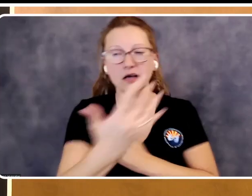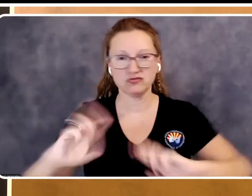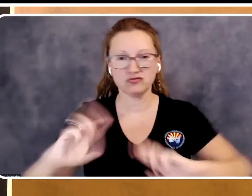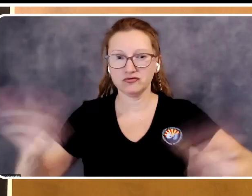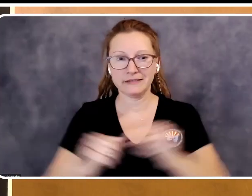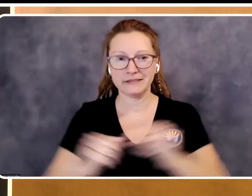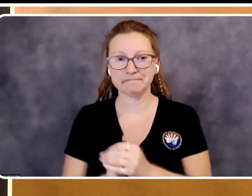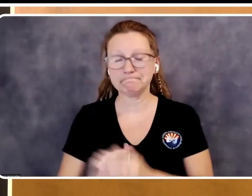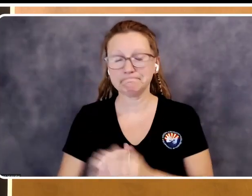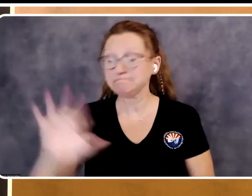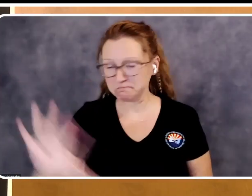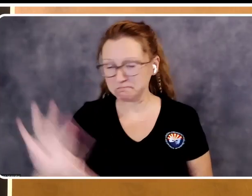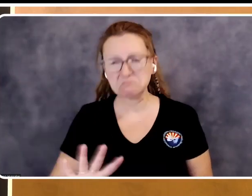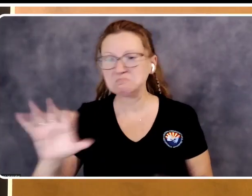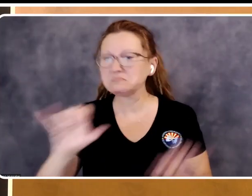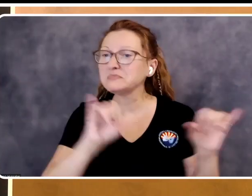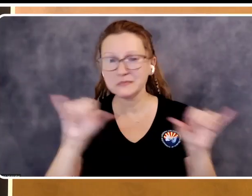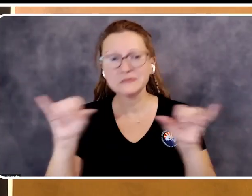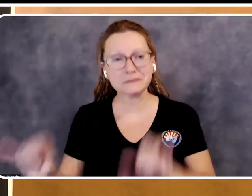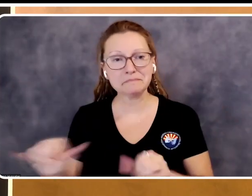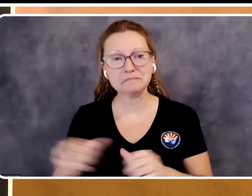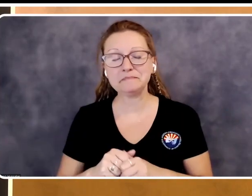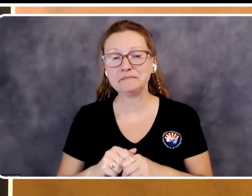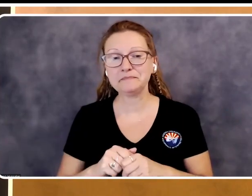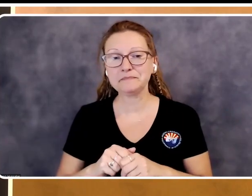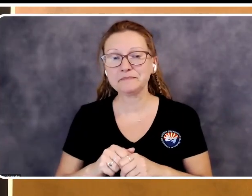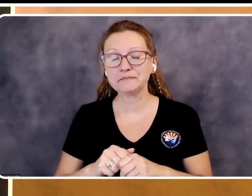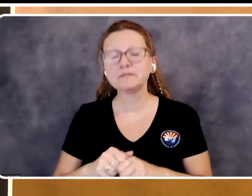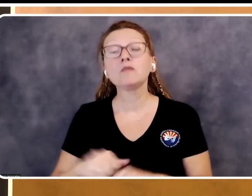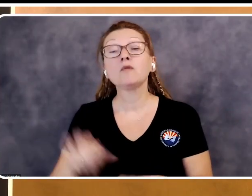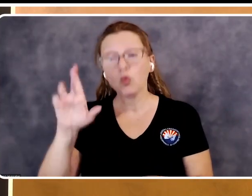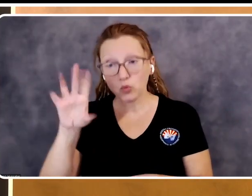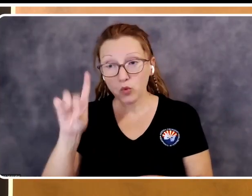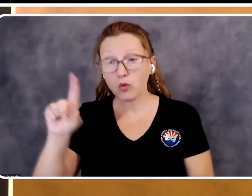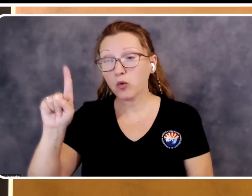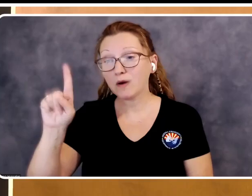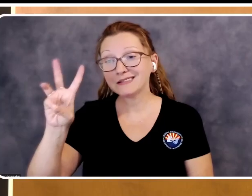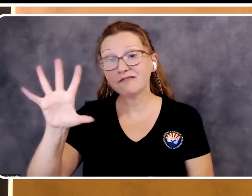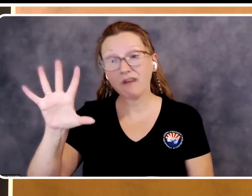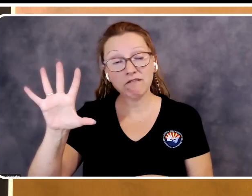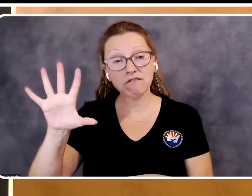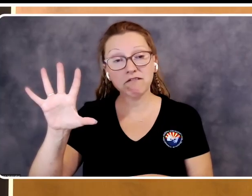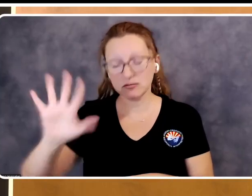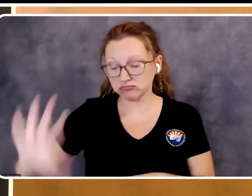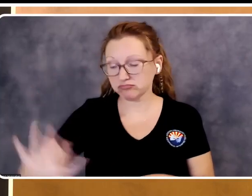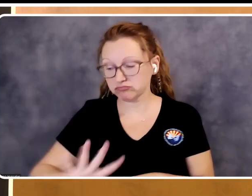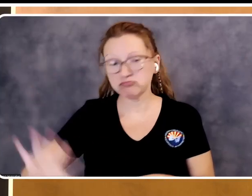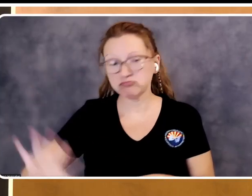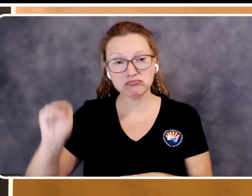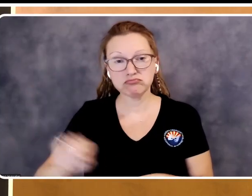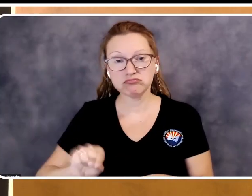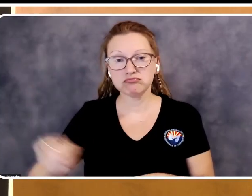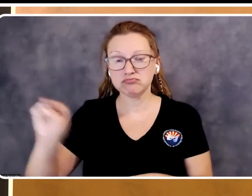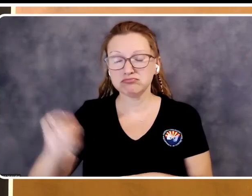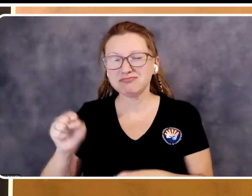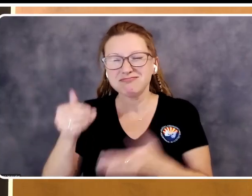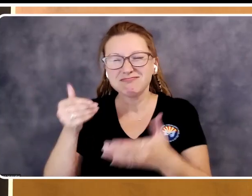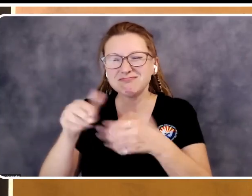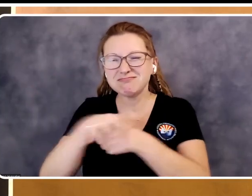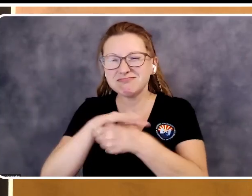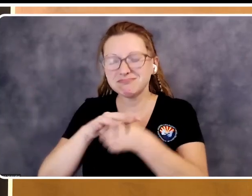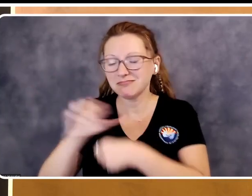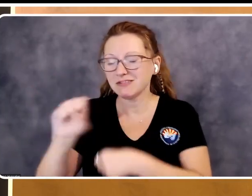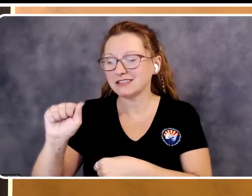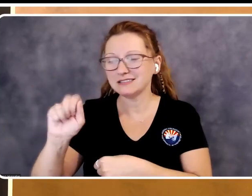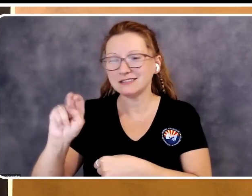structures, working our way down towards the south as the 165 comes out of the fire print in the San Isabella